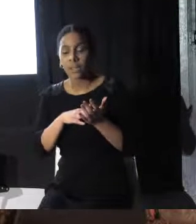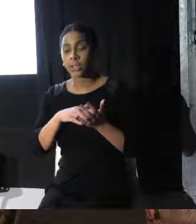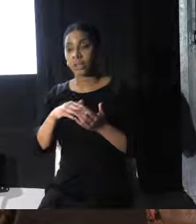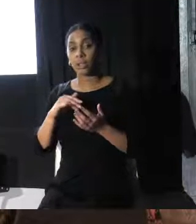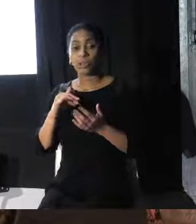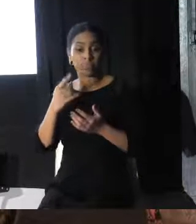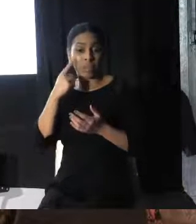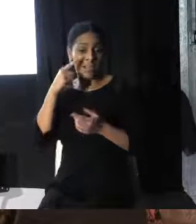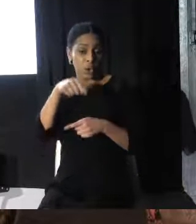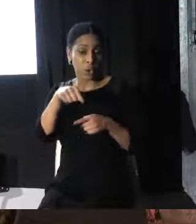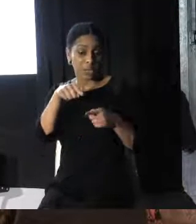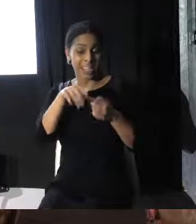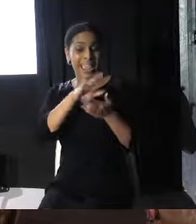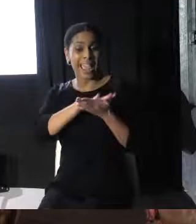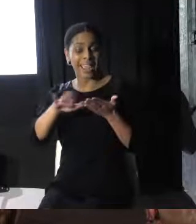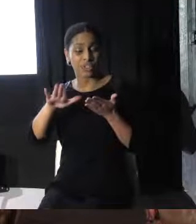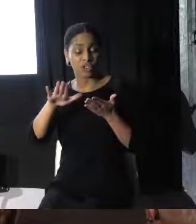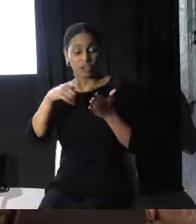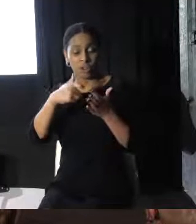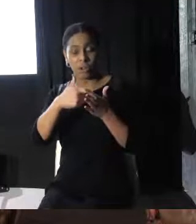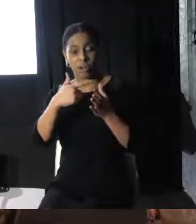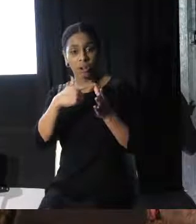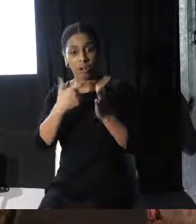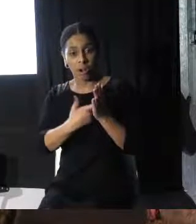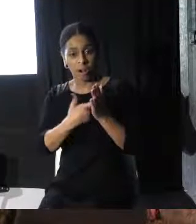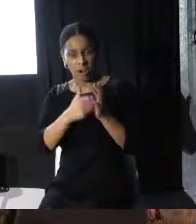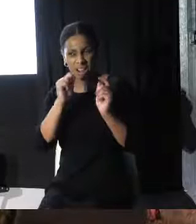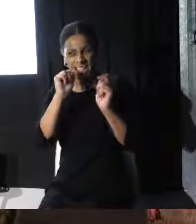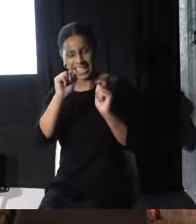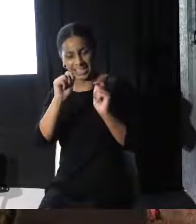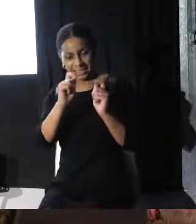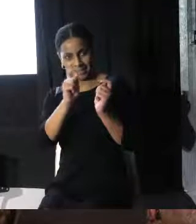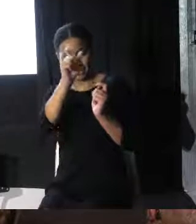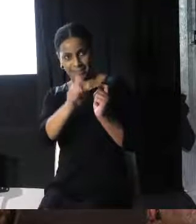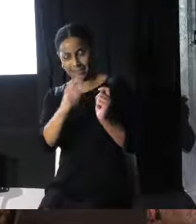E.H. Carr on his notion of freeing